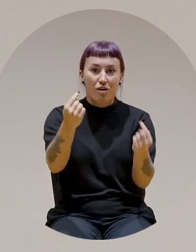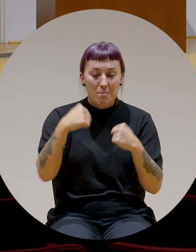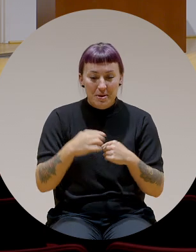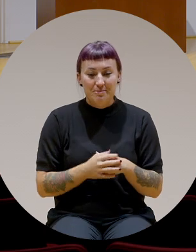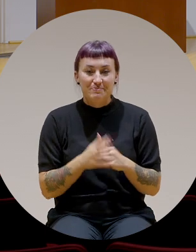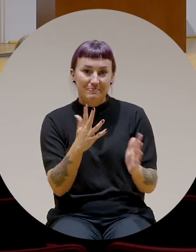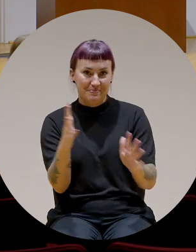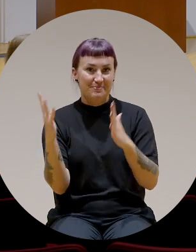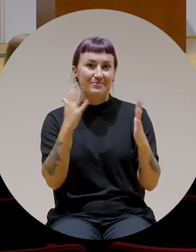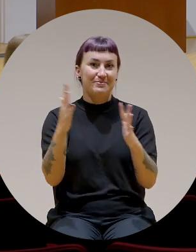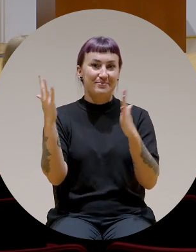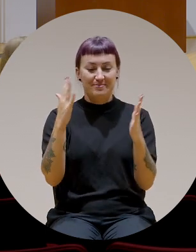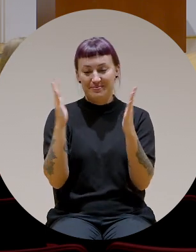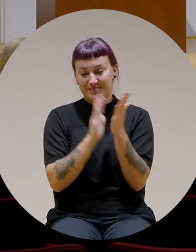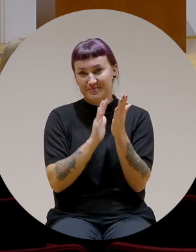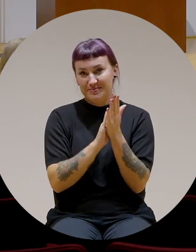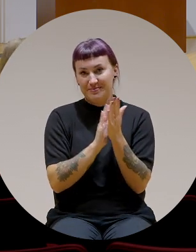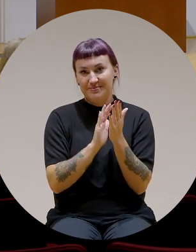coming.